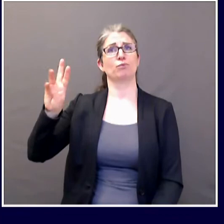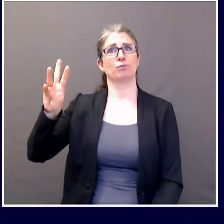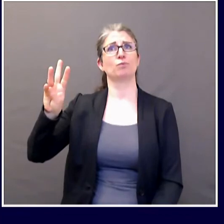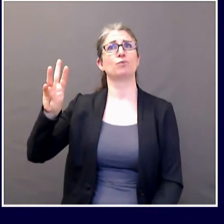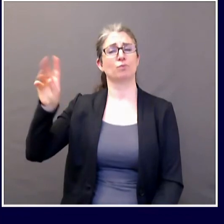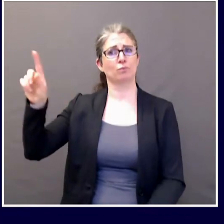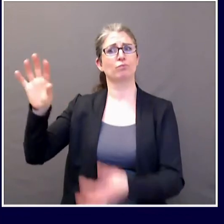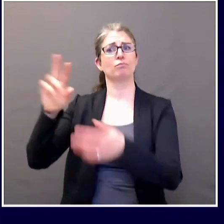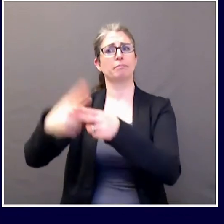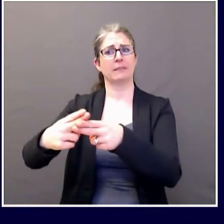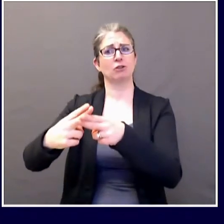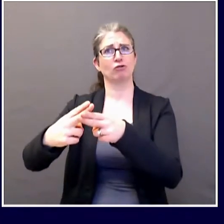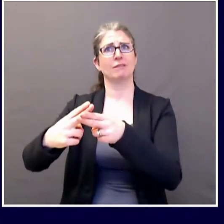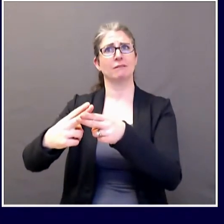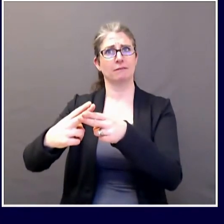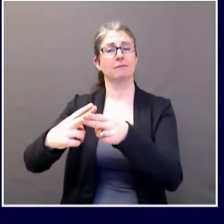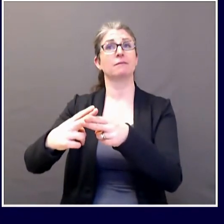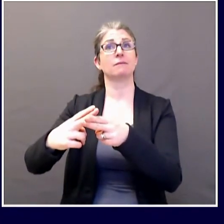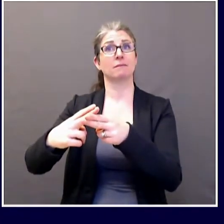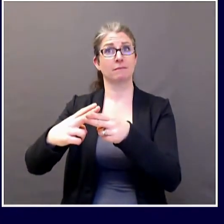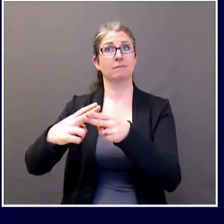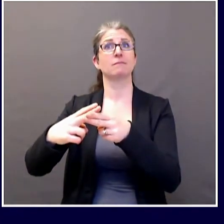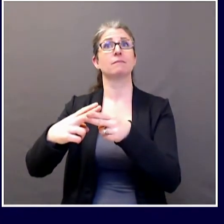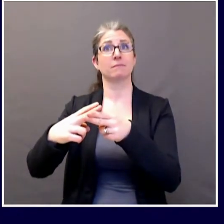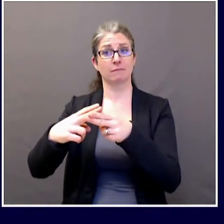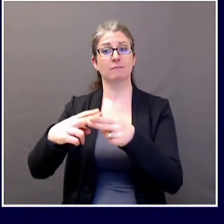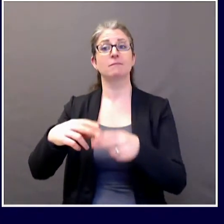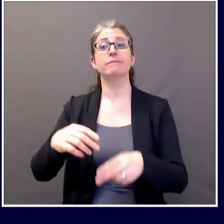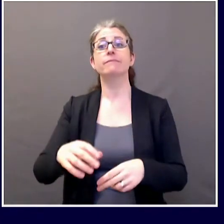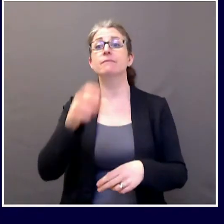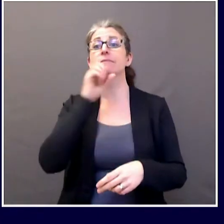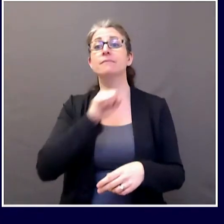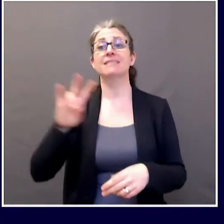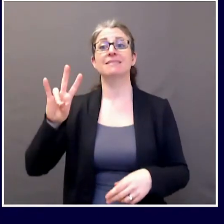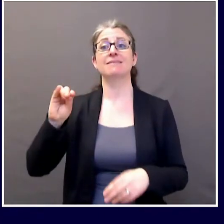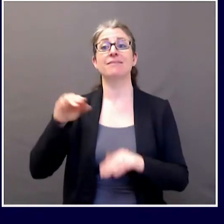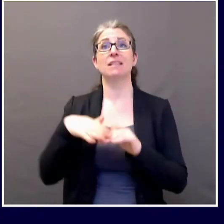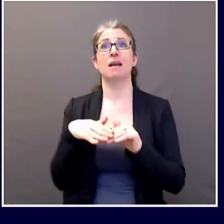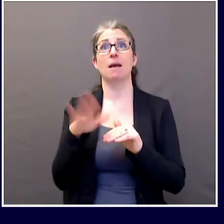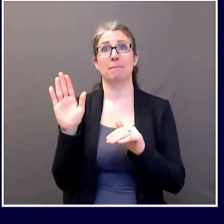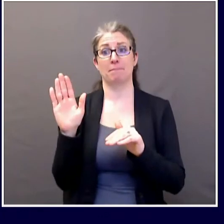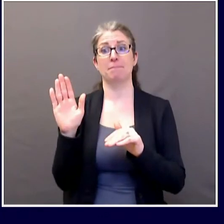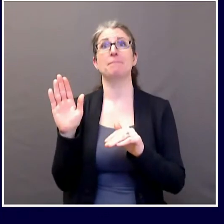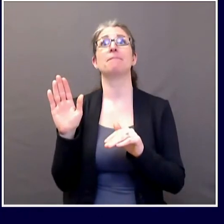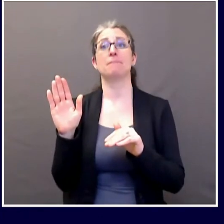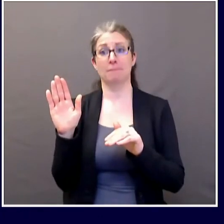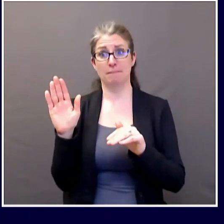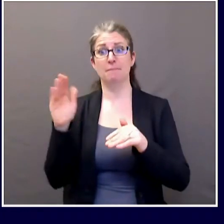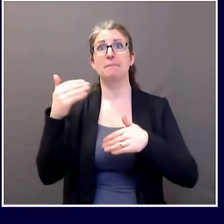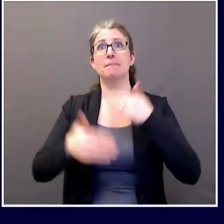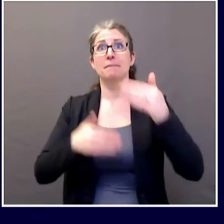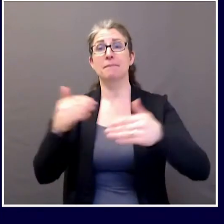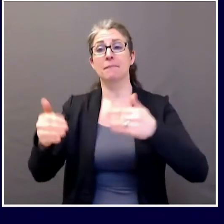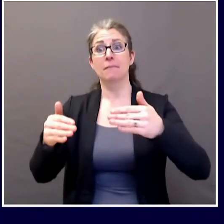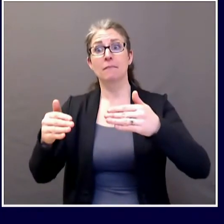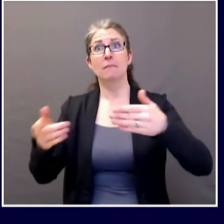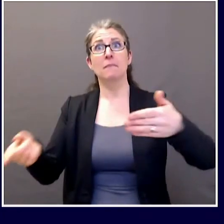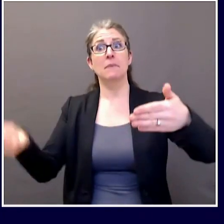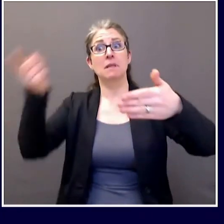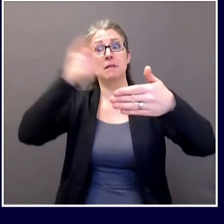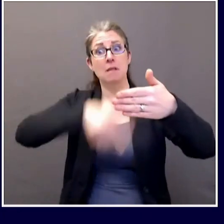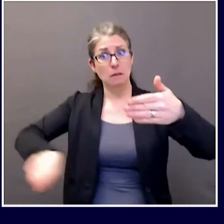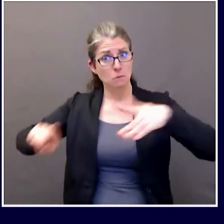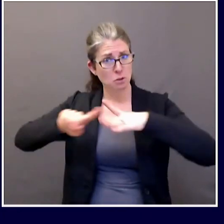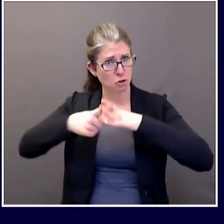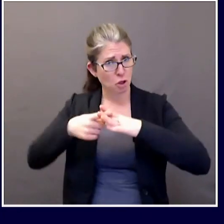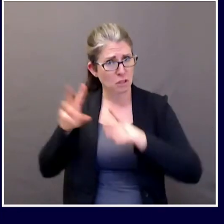69 as early as next week. Is that still possible, especially since 46% of people 70